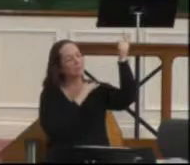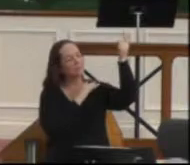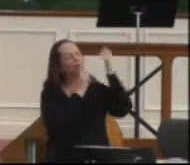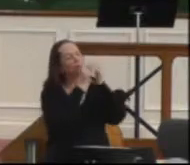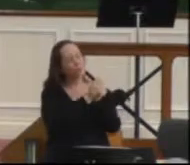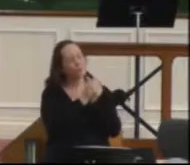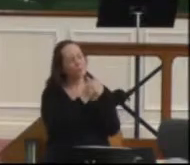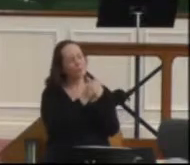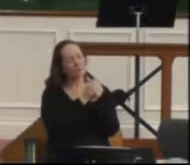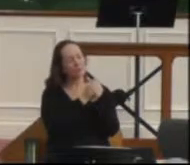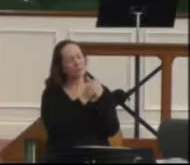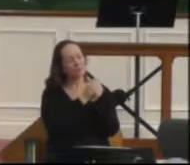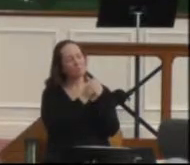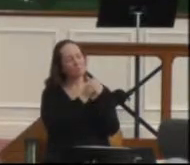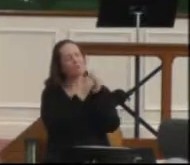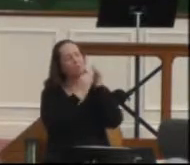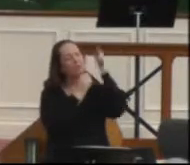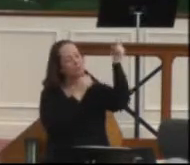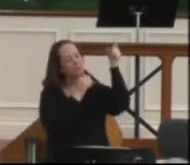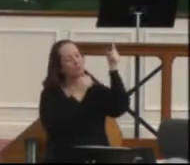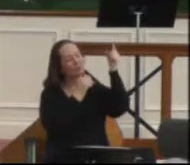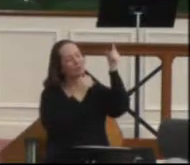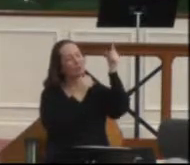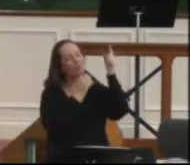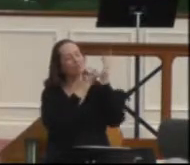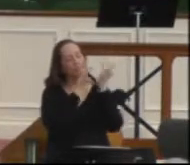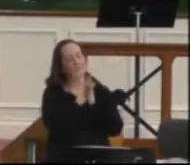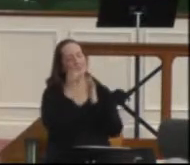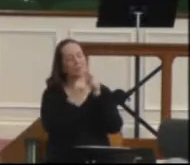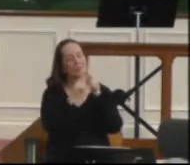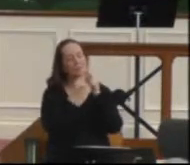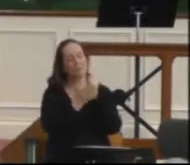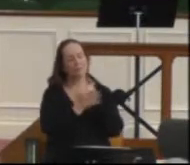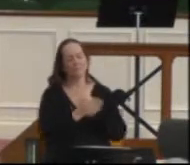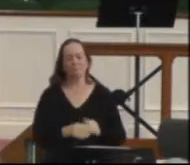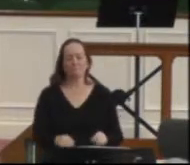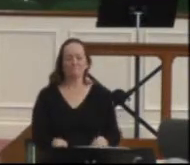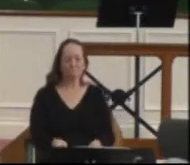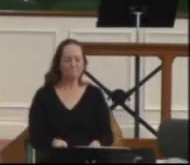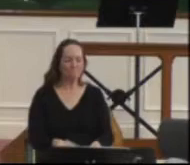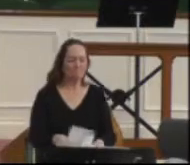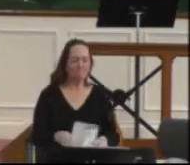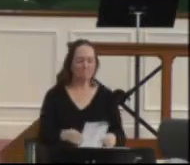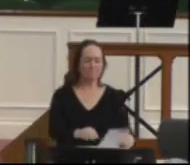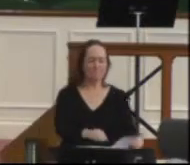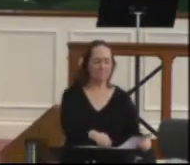you. Let it be so now. We ask in Jesus' name. Amen.